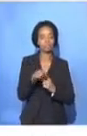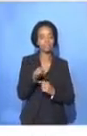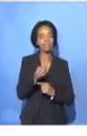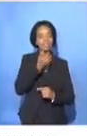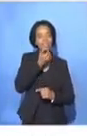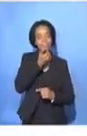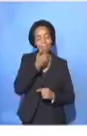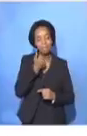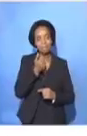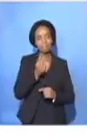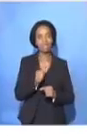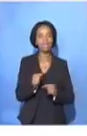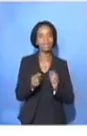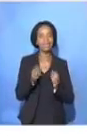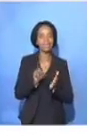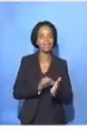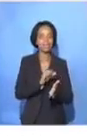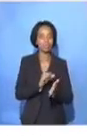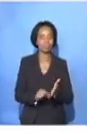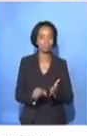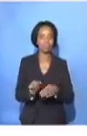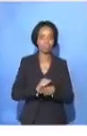electoral practices.